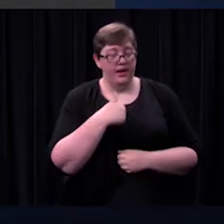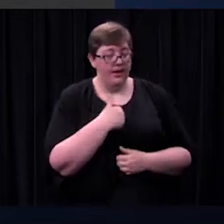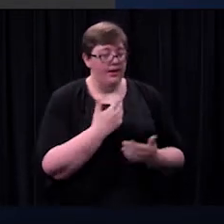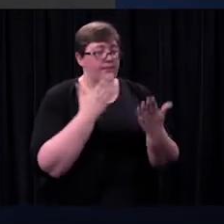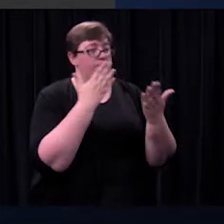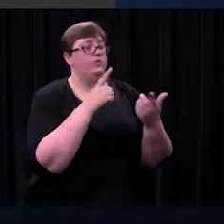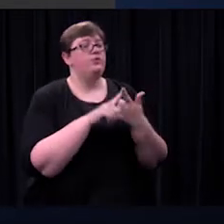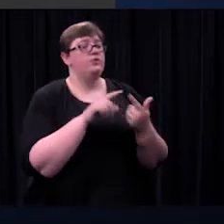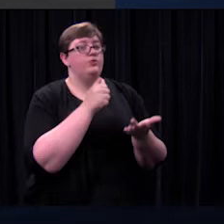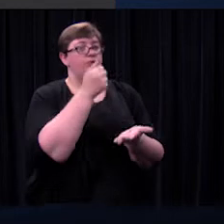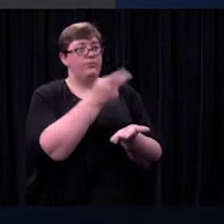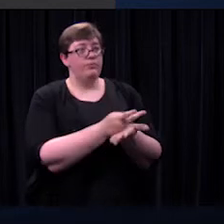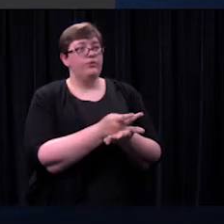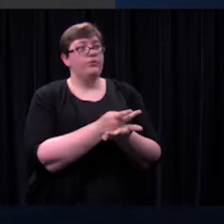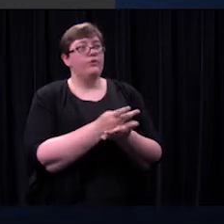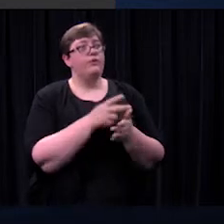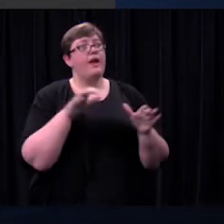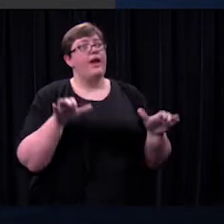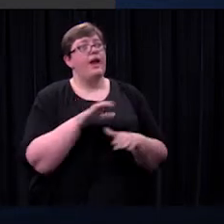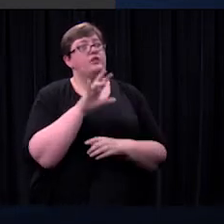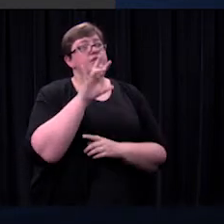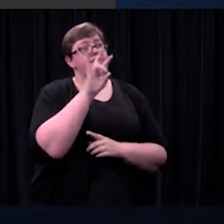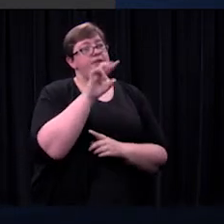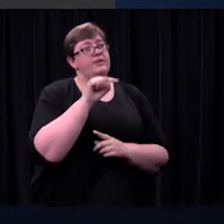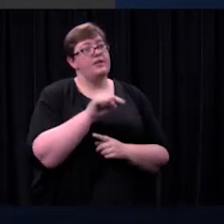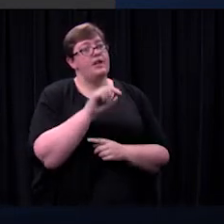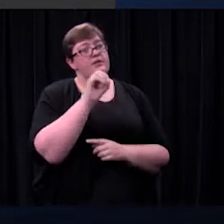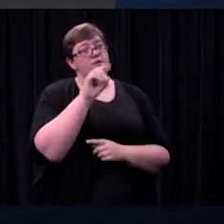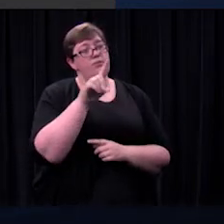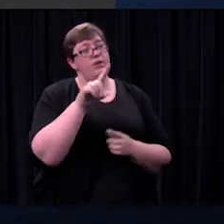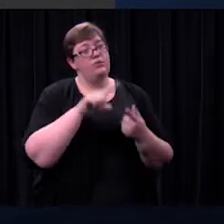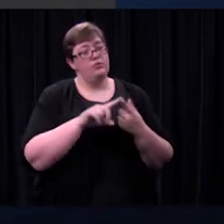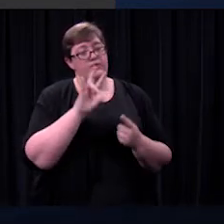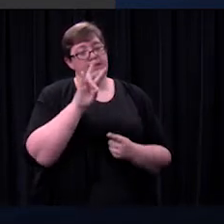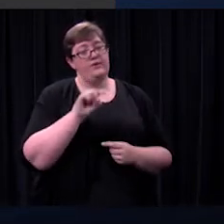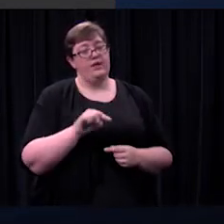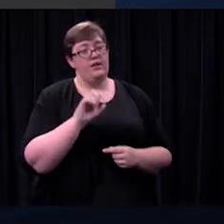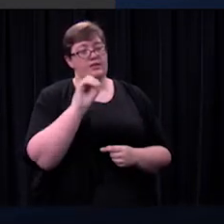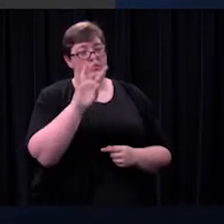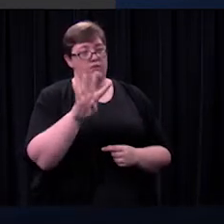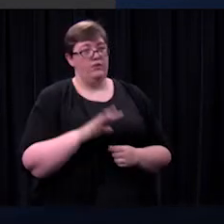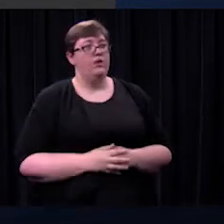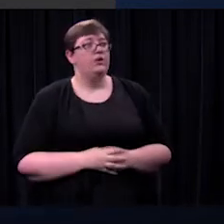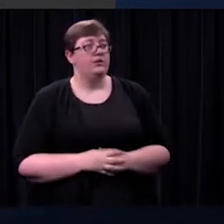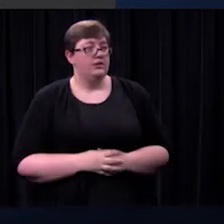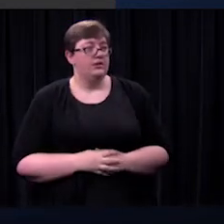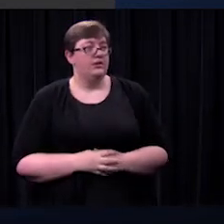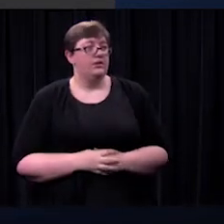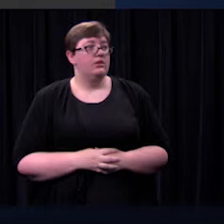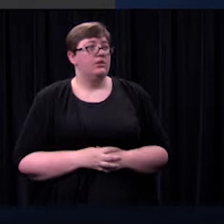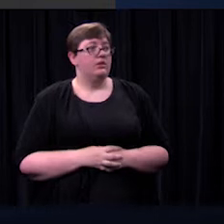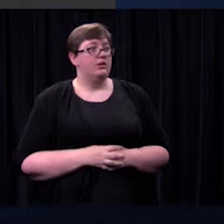approve action other items 7.01 through 7.04. Second.